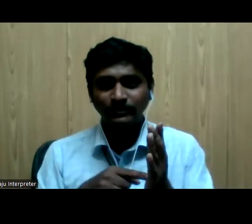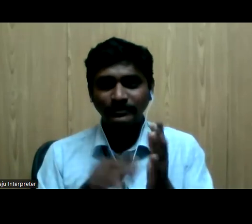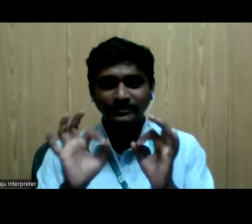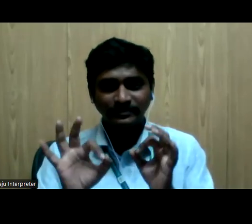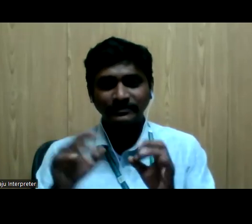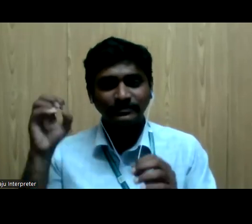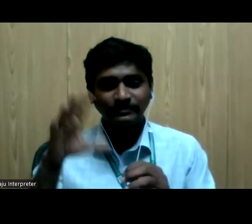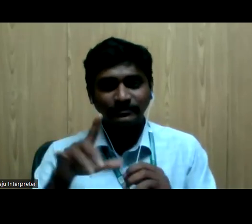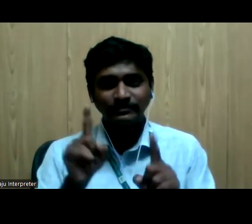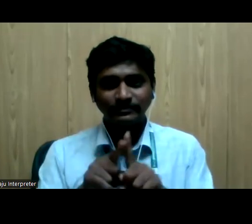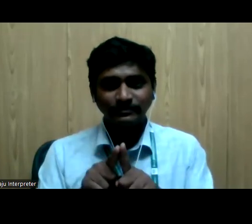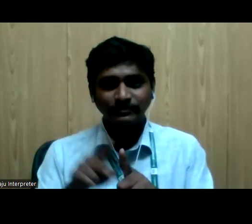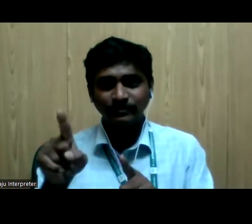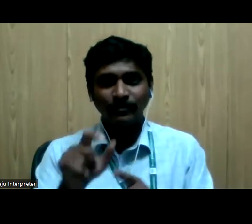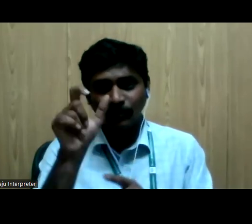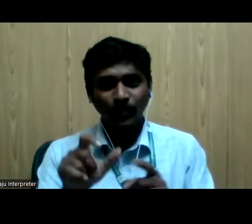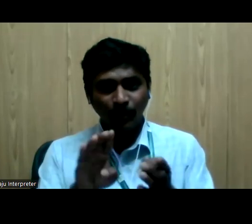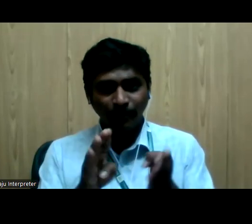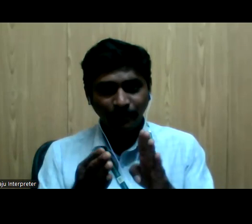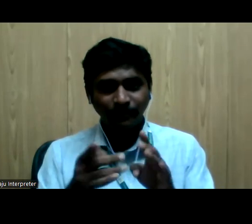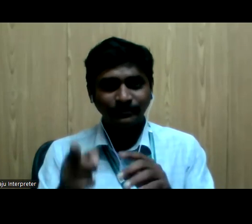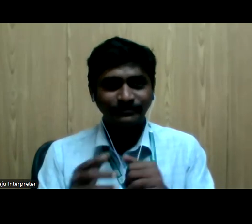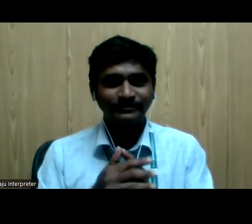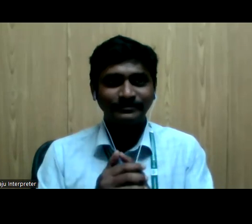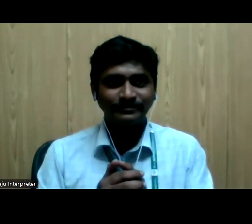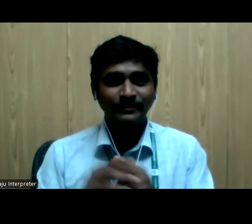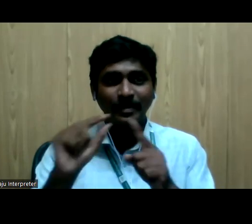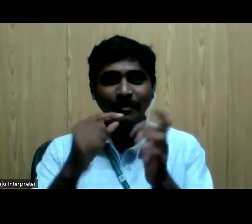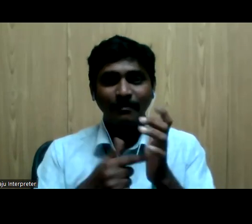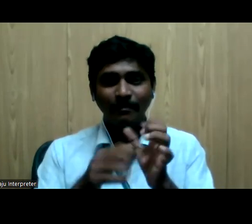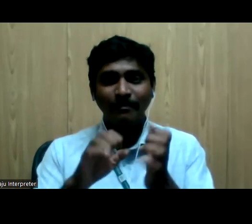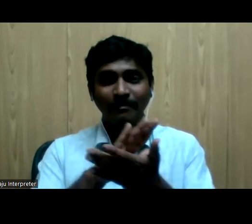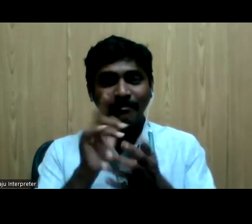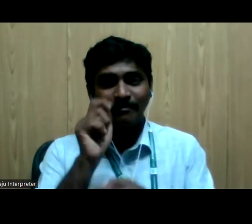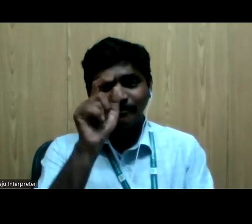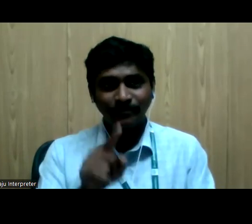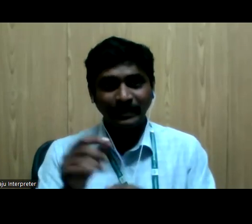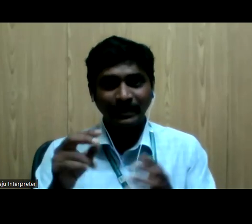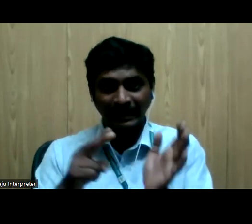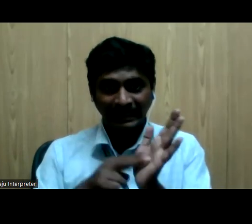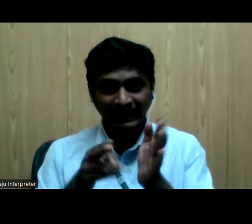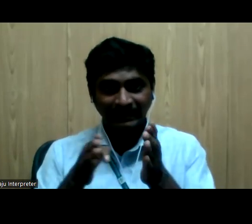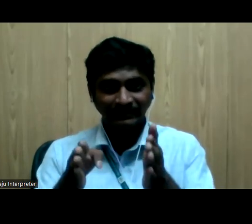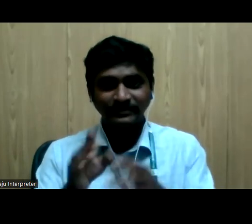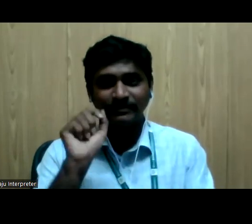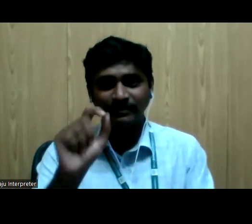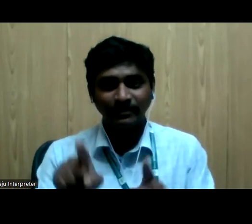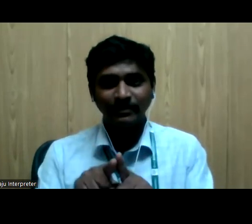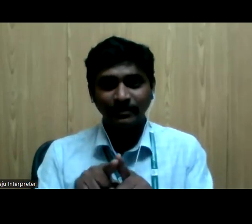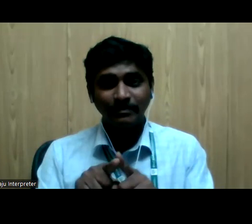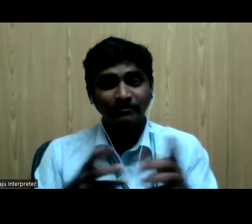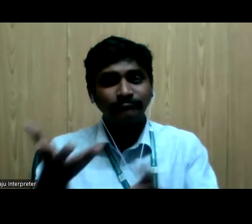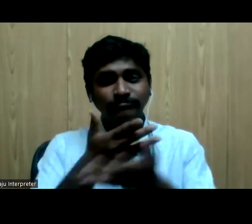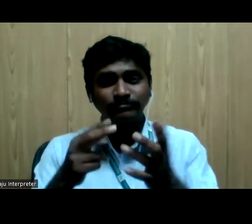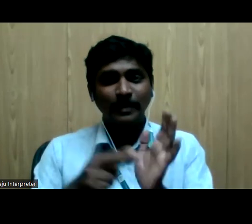A special acknowledgement to our moderator, Ms. Prachi, founder and executive director of Nayi Disha, for skillfully steering the